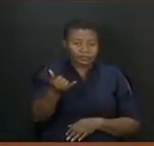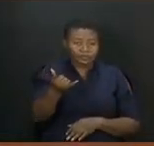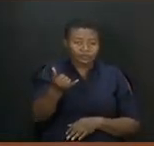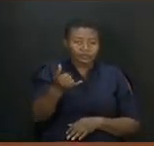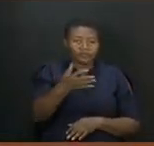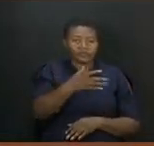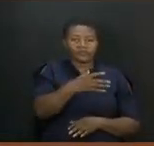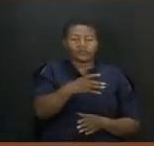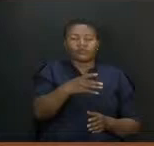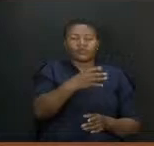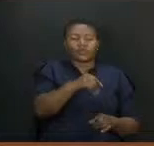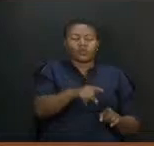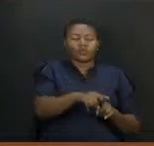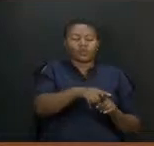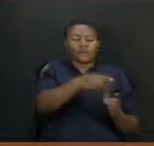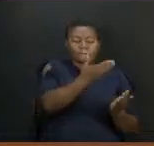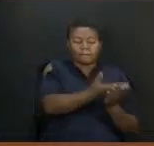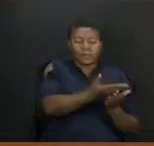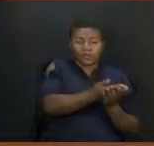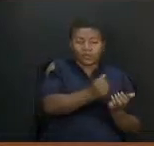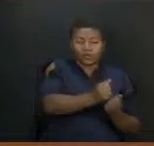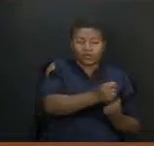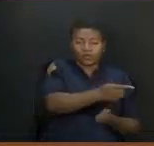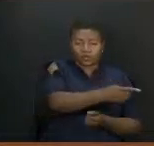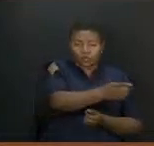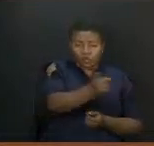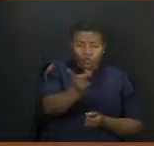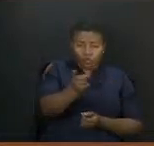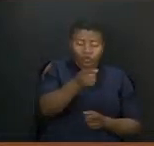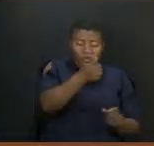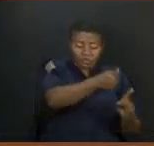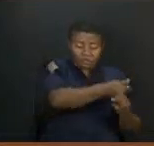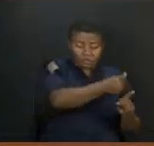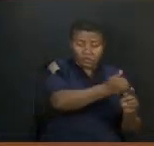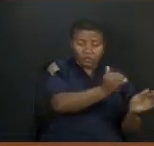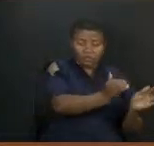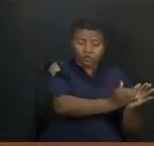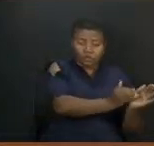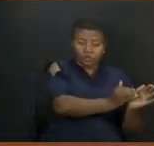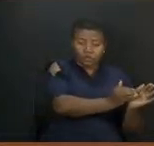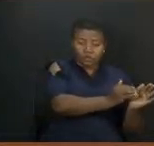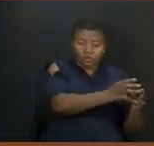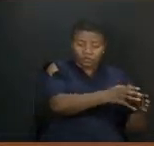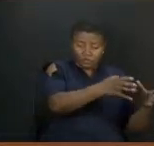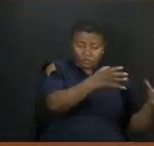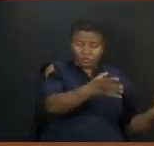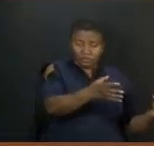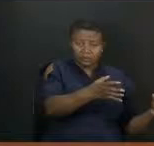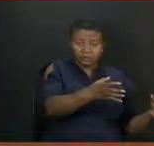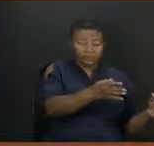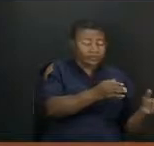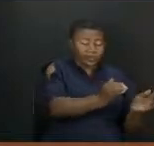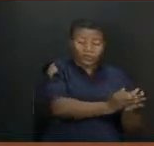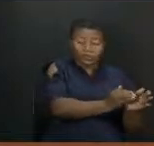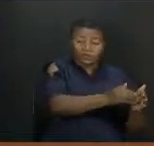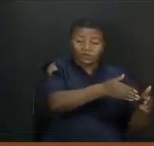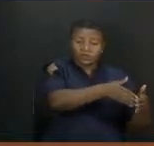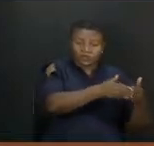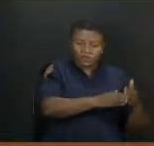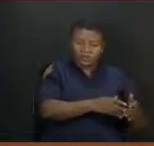plead with you to also personally reach out to him so that the situation can